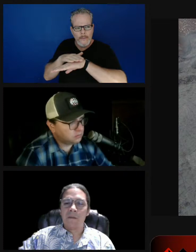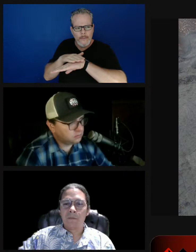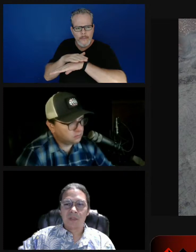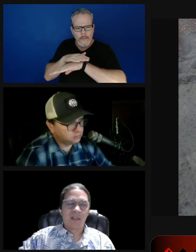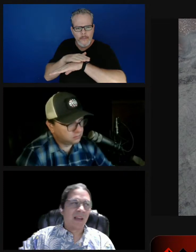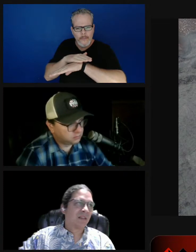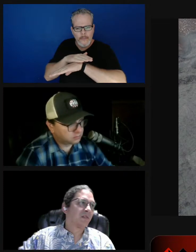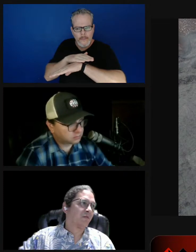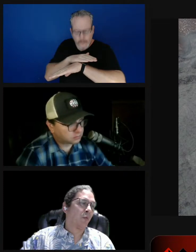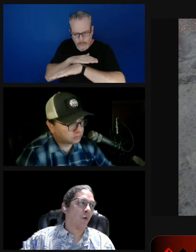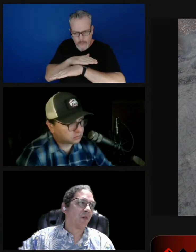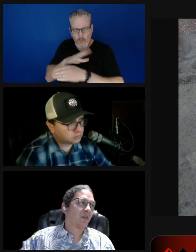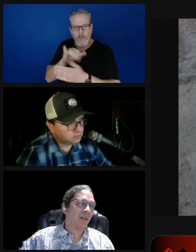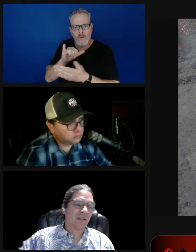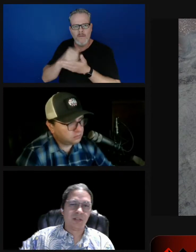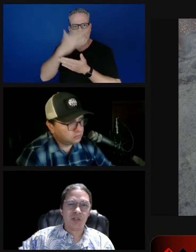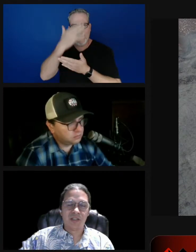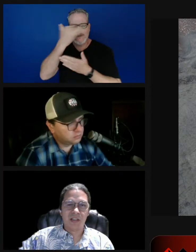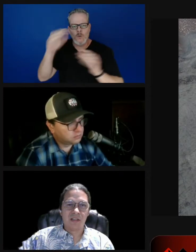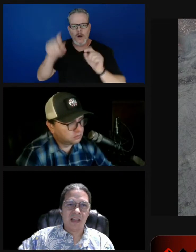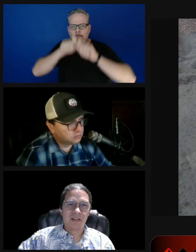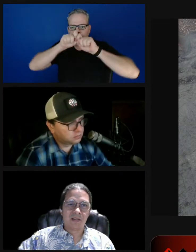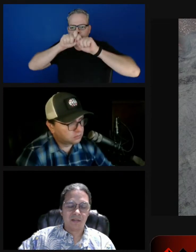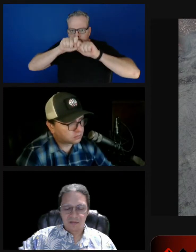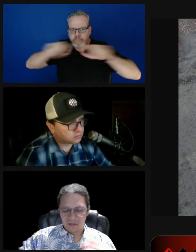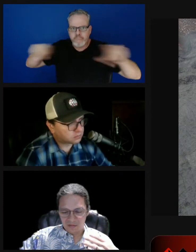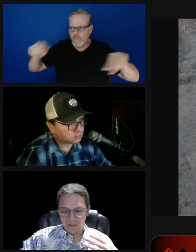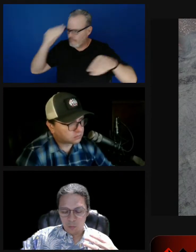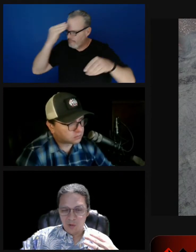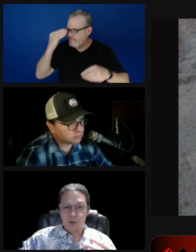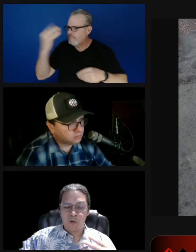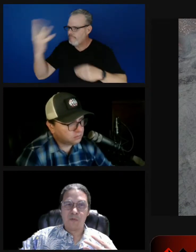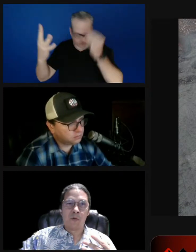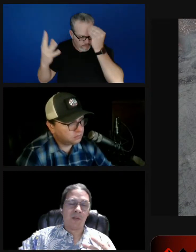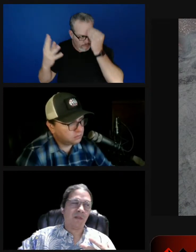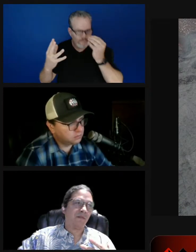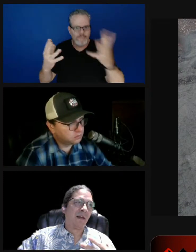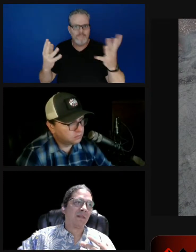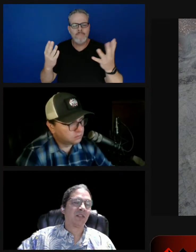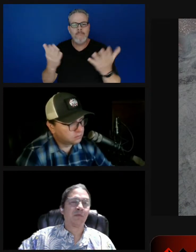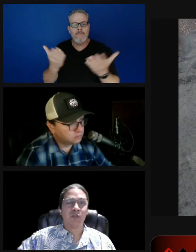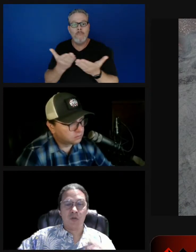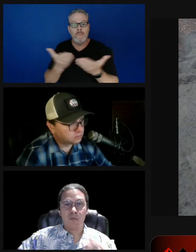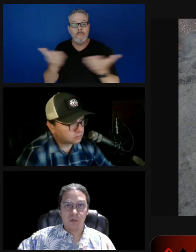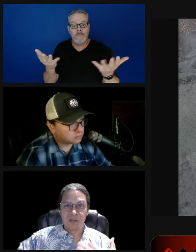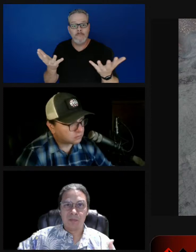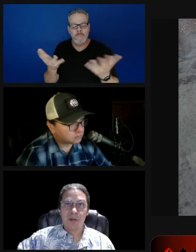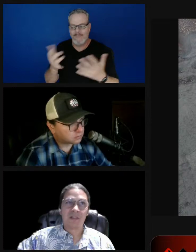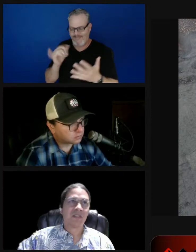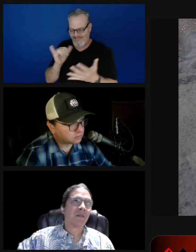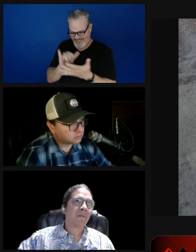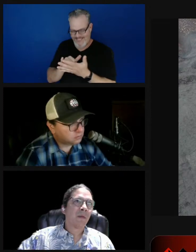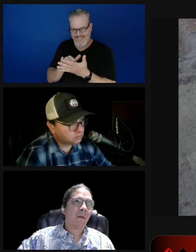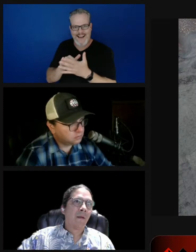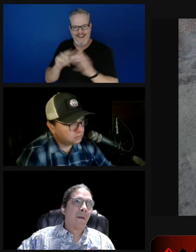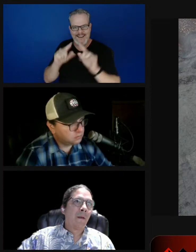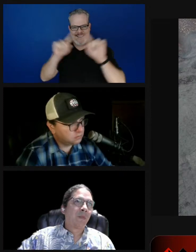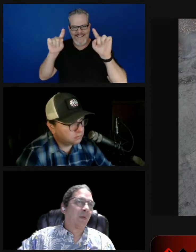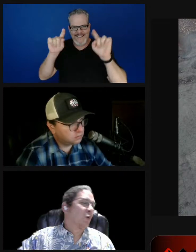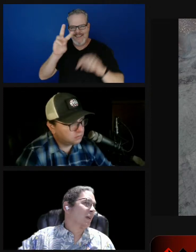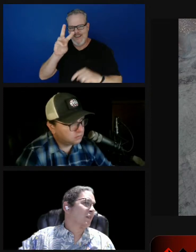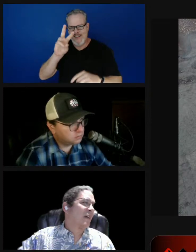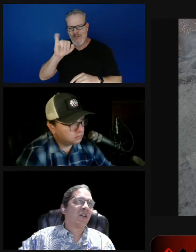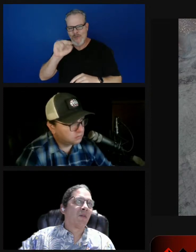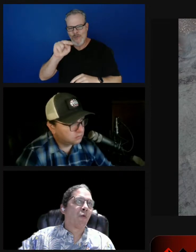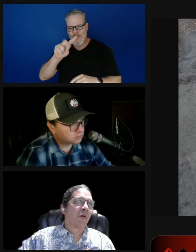first status report suggesting that the window for the fountains to resume was upon us.